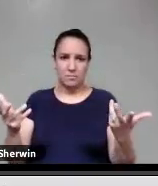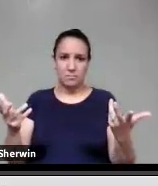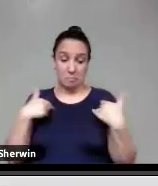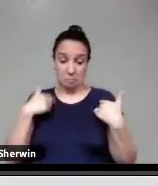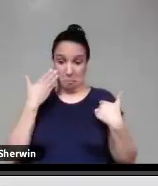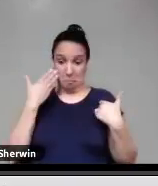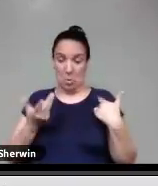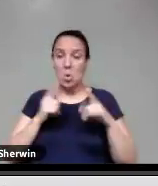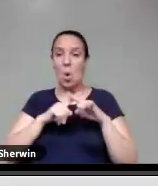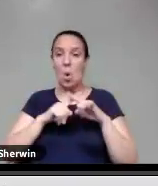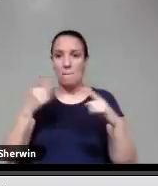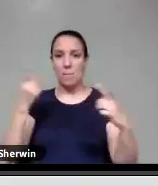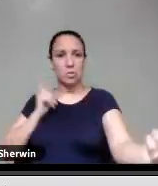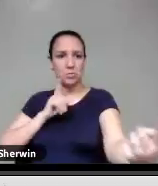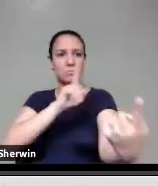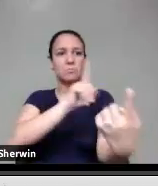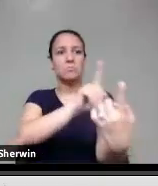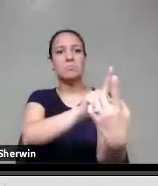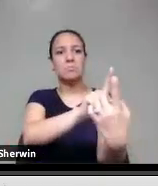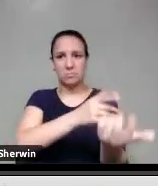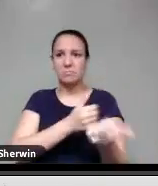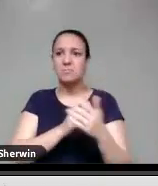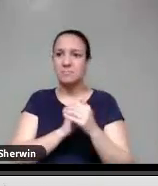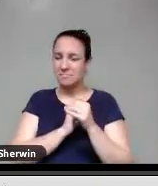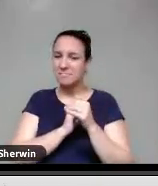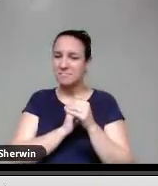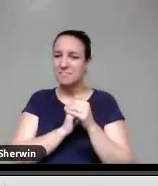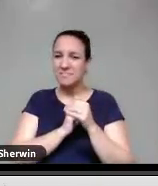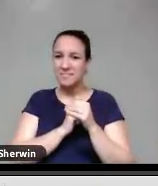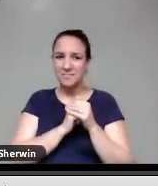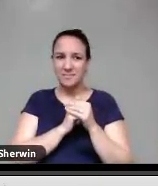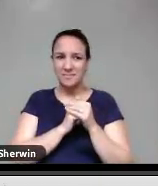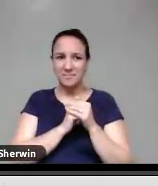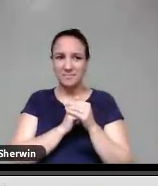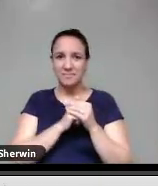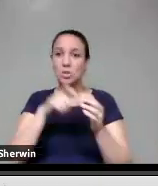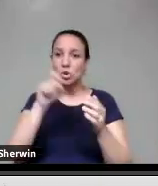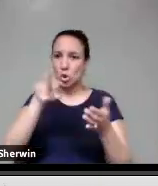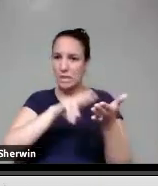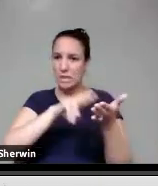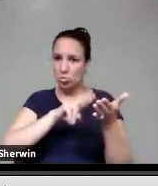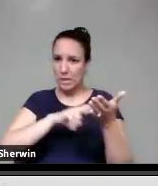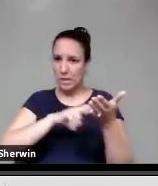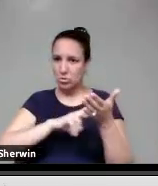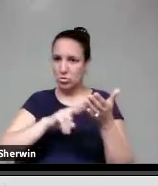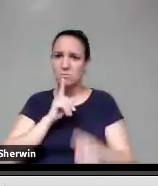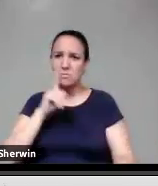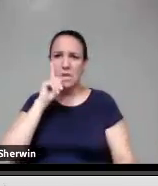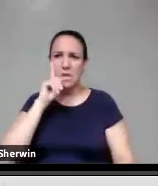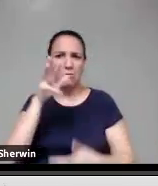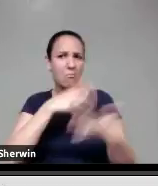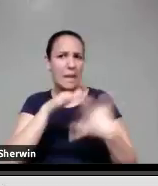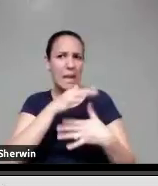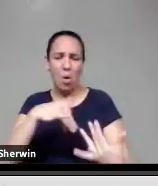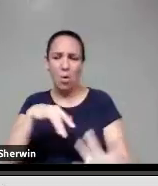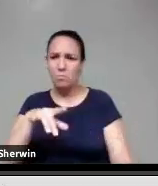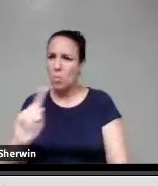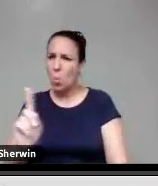know. If we knew that, we'd probably know more about them already. But we need to research, where do they hang out? If you're